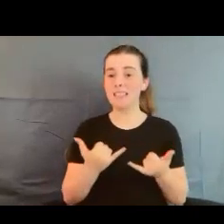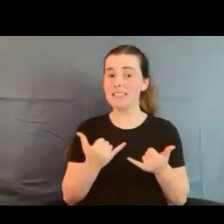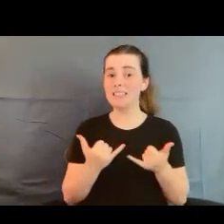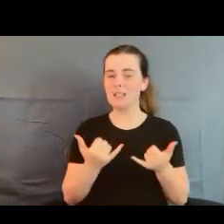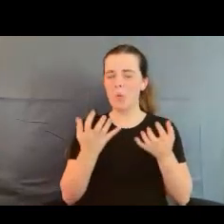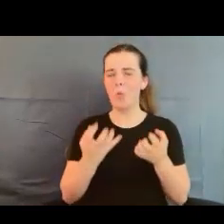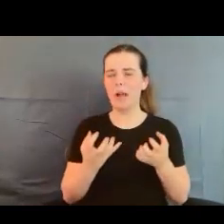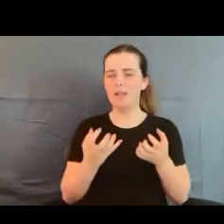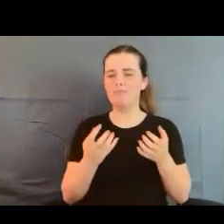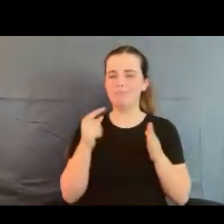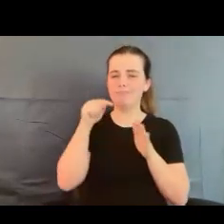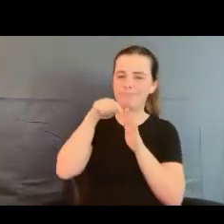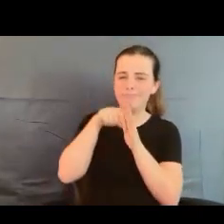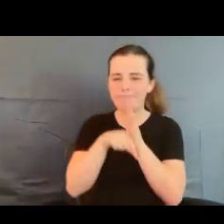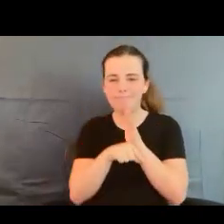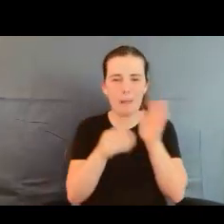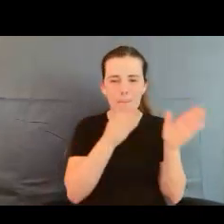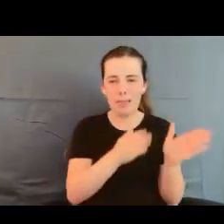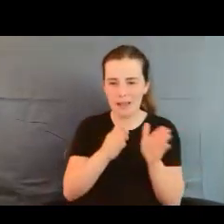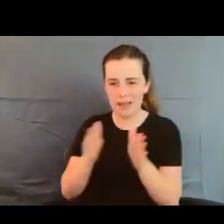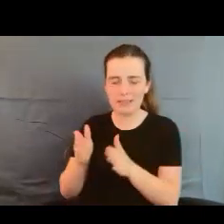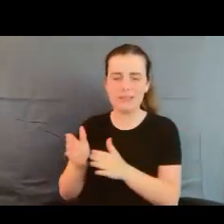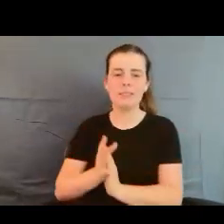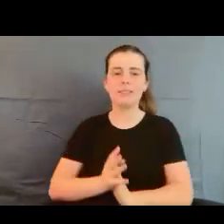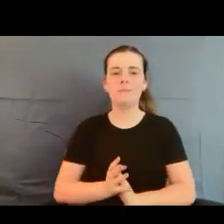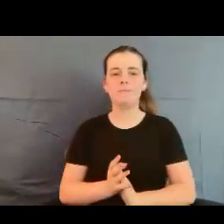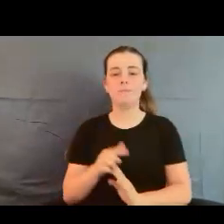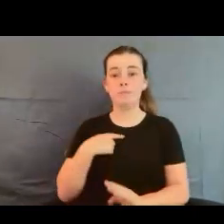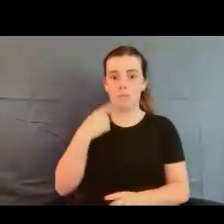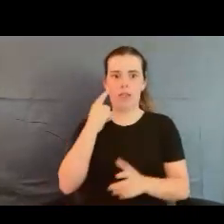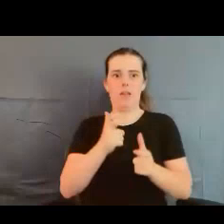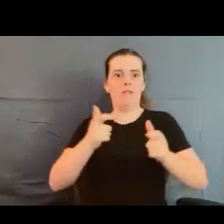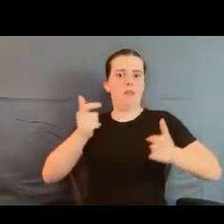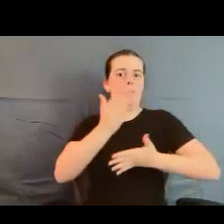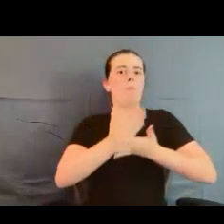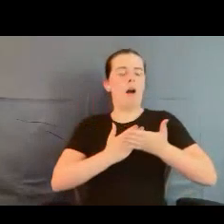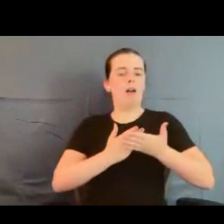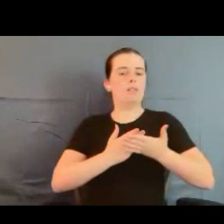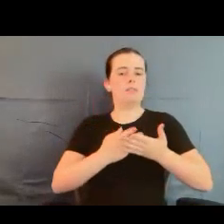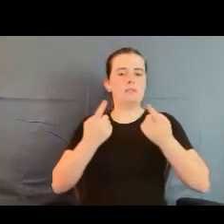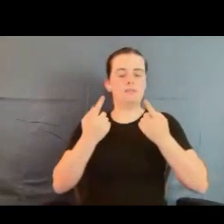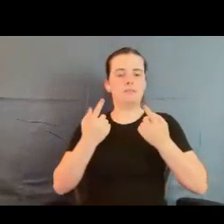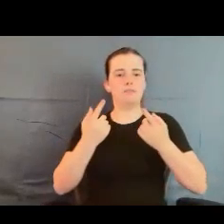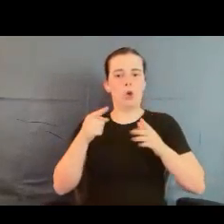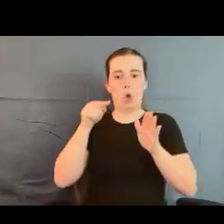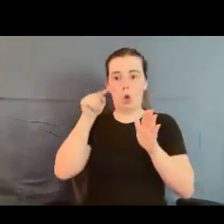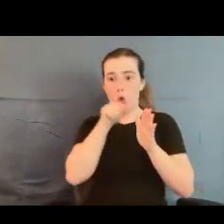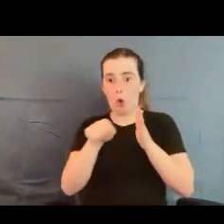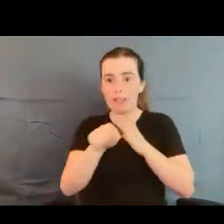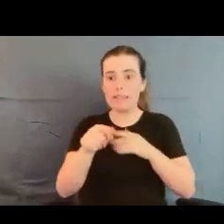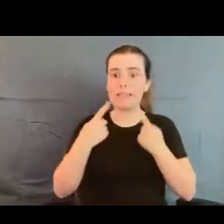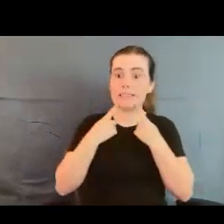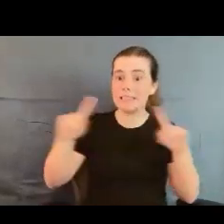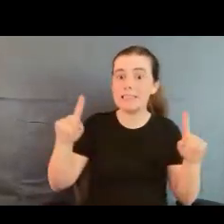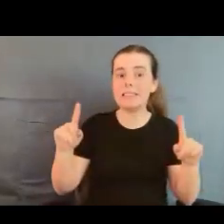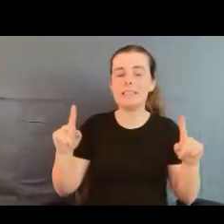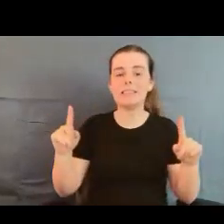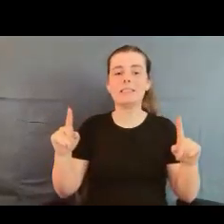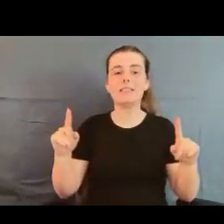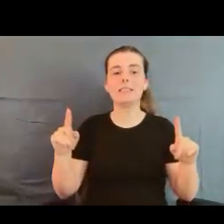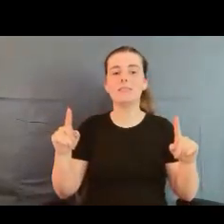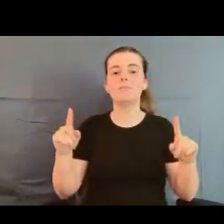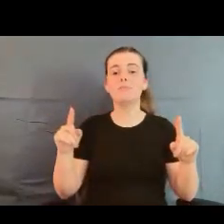planning things. So I think a big part of succeeding on a course in general, but particularly a course like this,